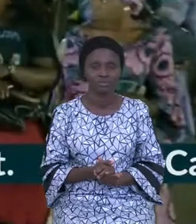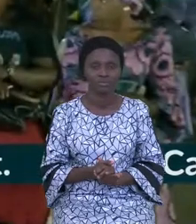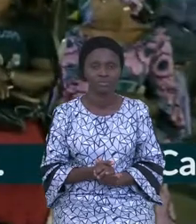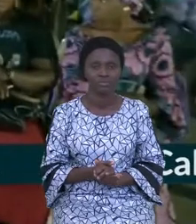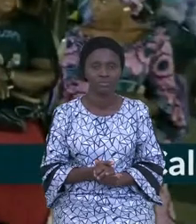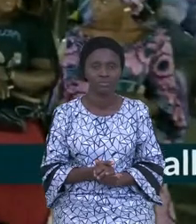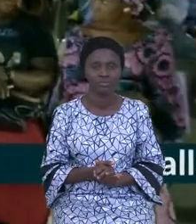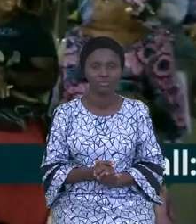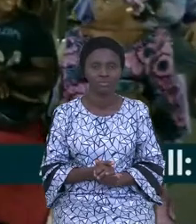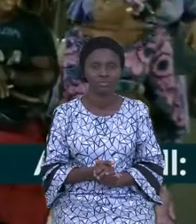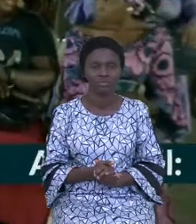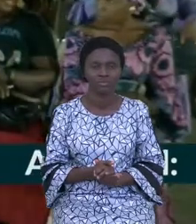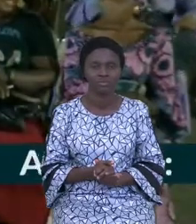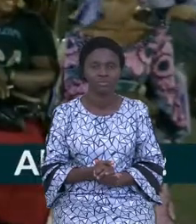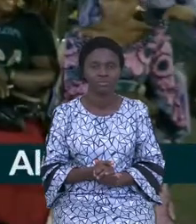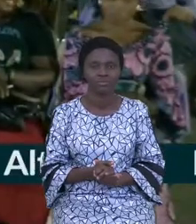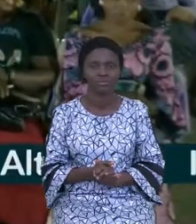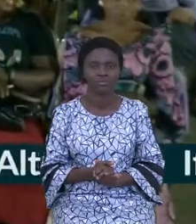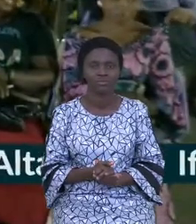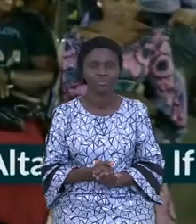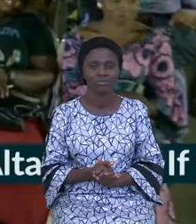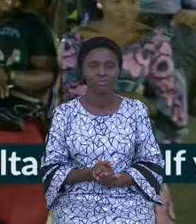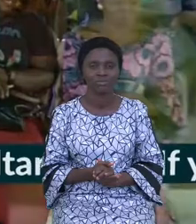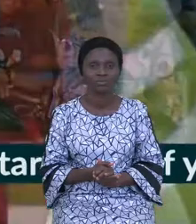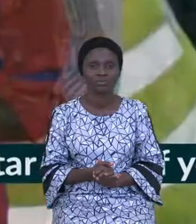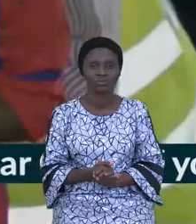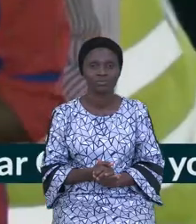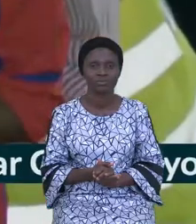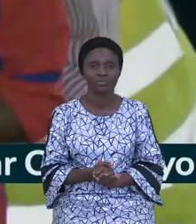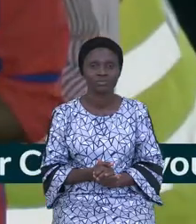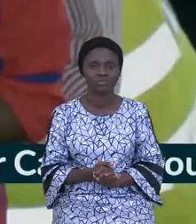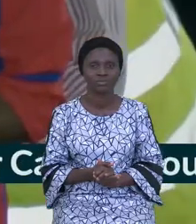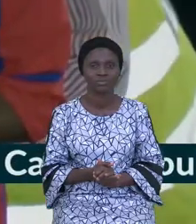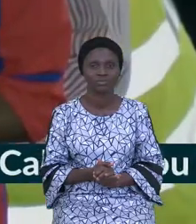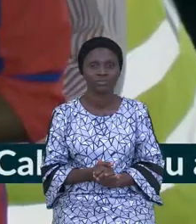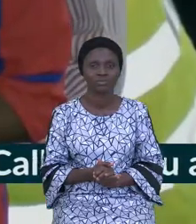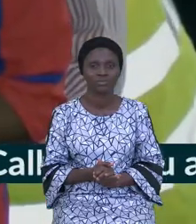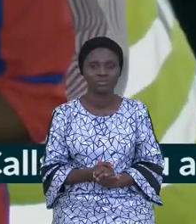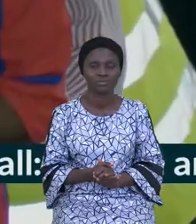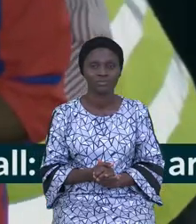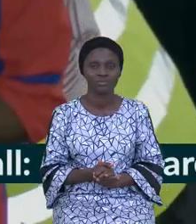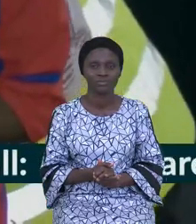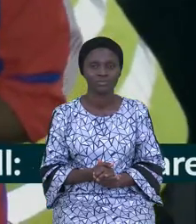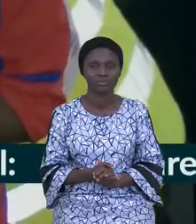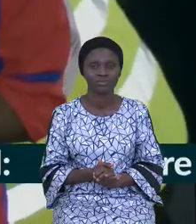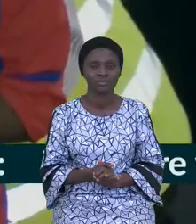Move on, be fast about this taking of the record.